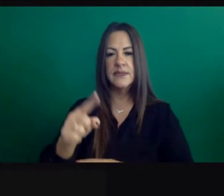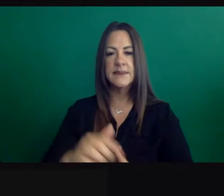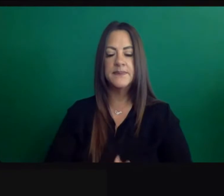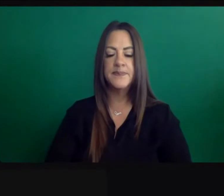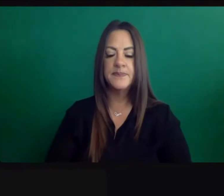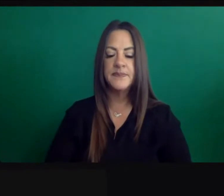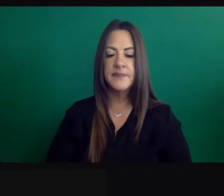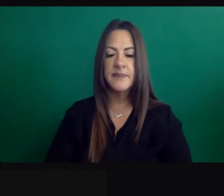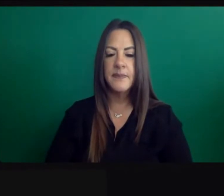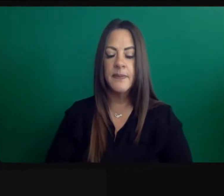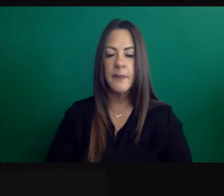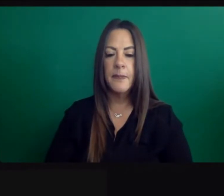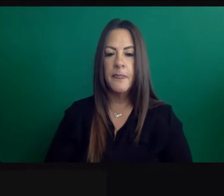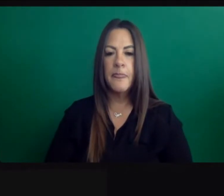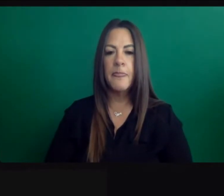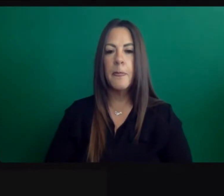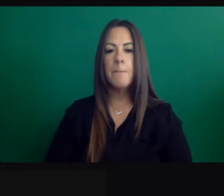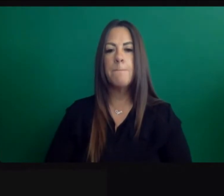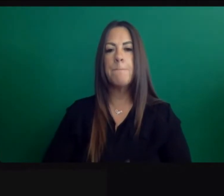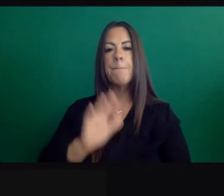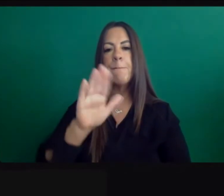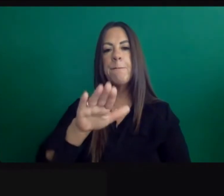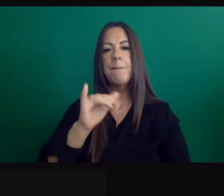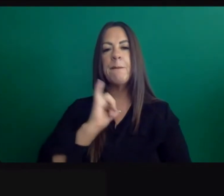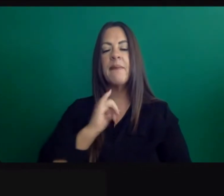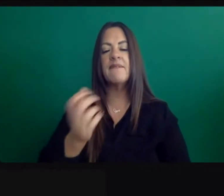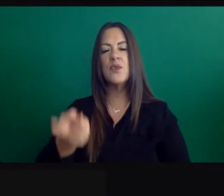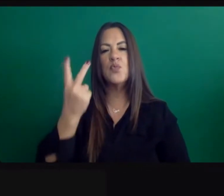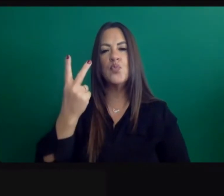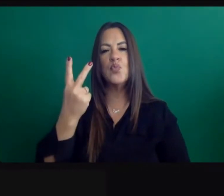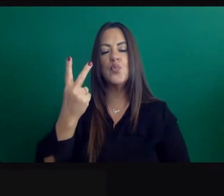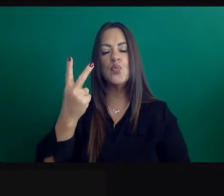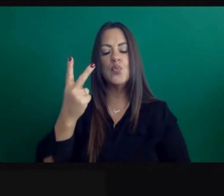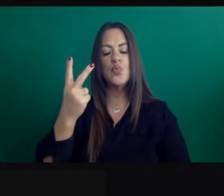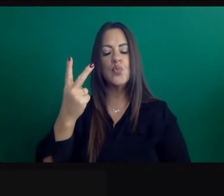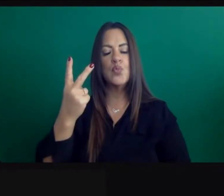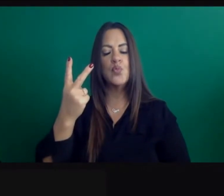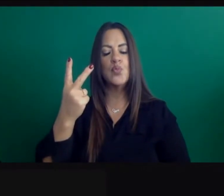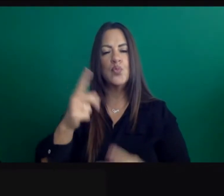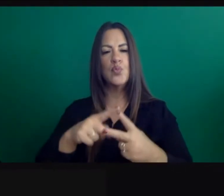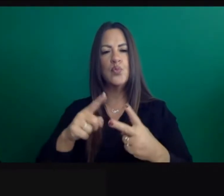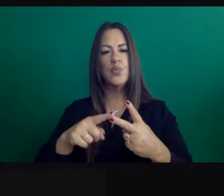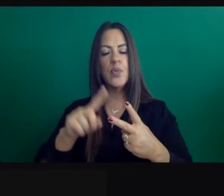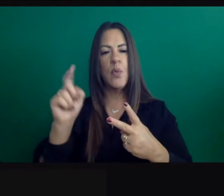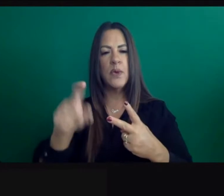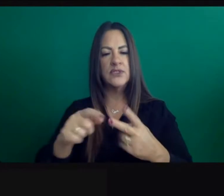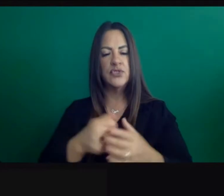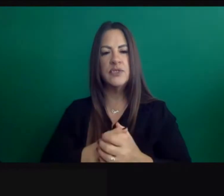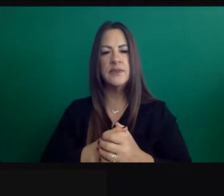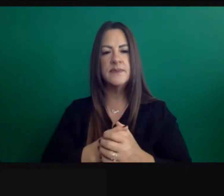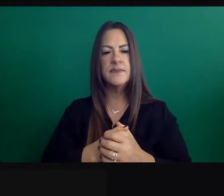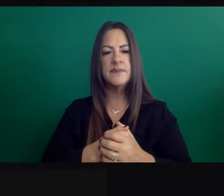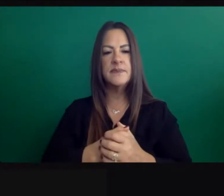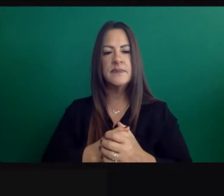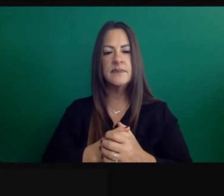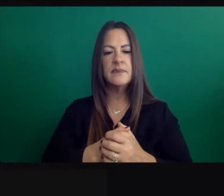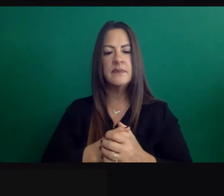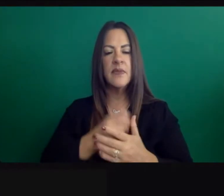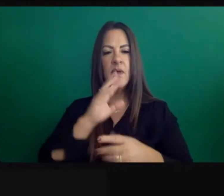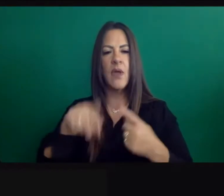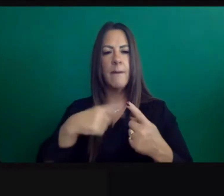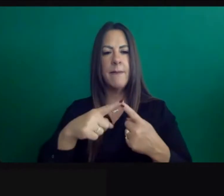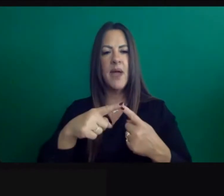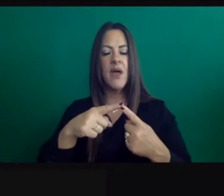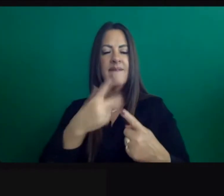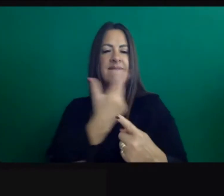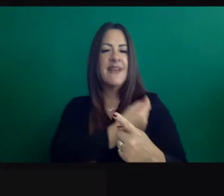Thank you, Secretary Ghaly. I have two questions for you. One is in the bucket of boring vaccination